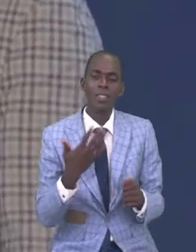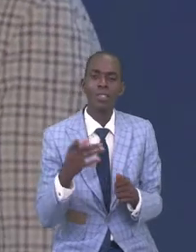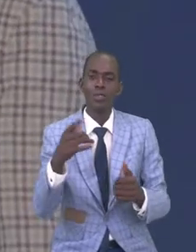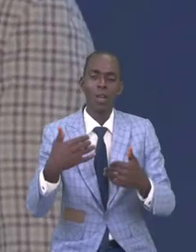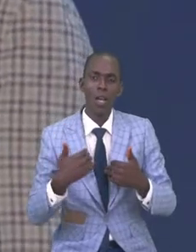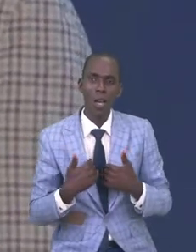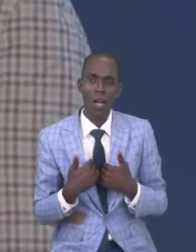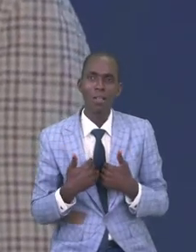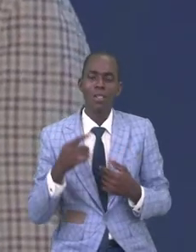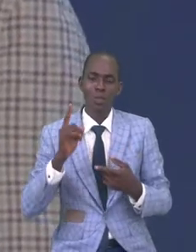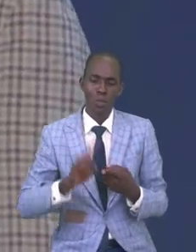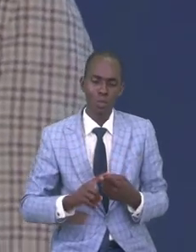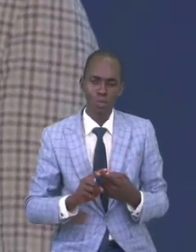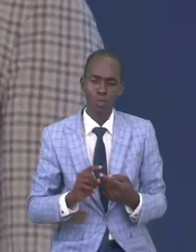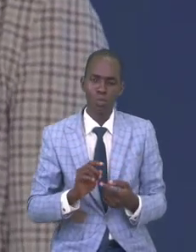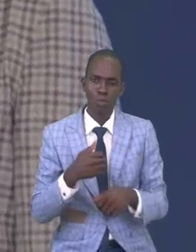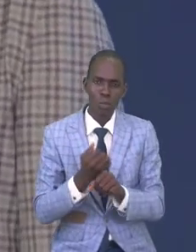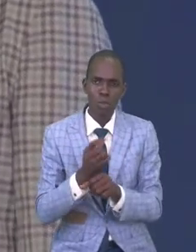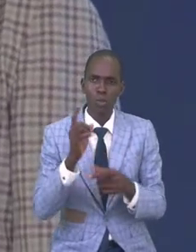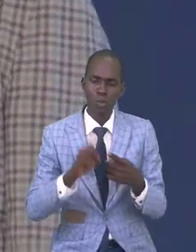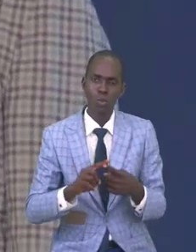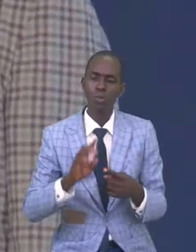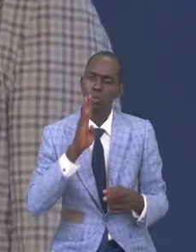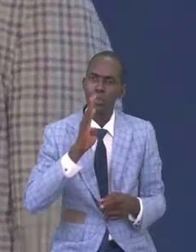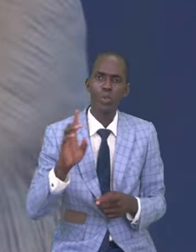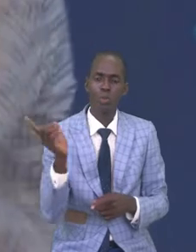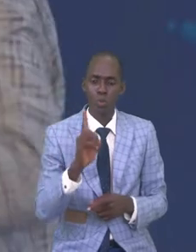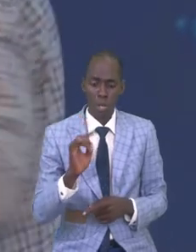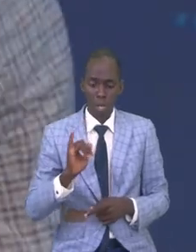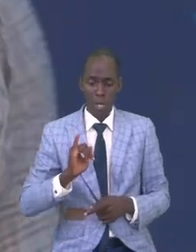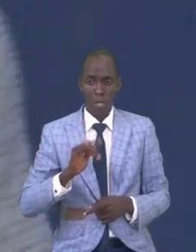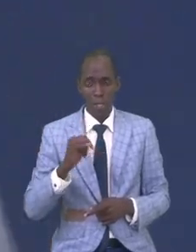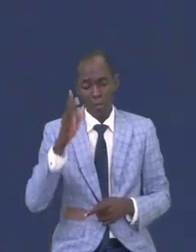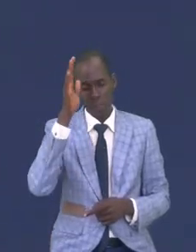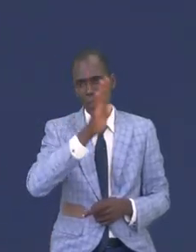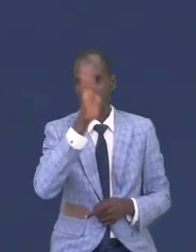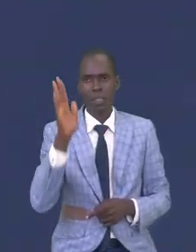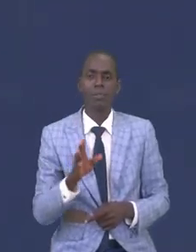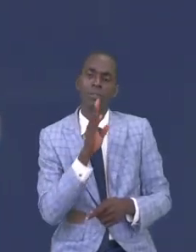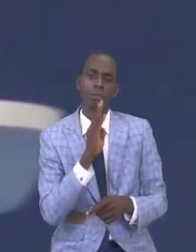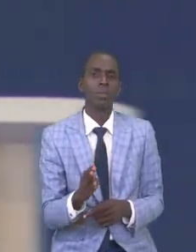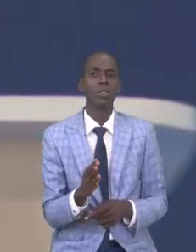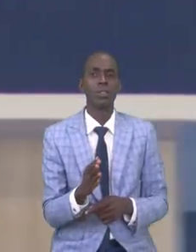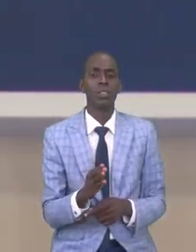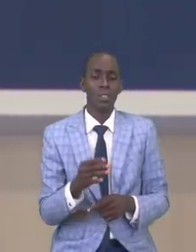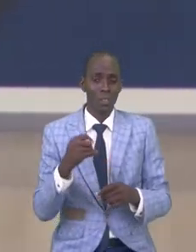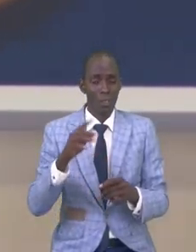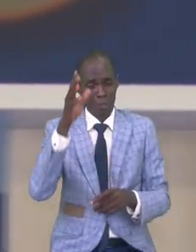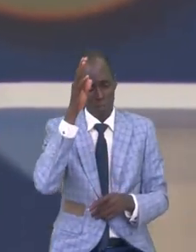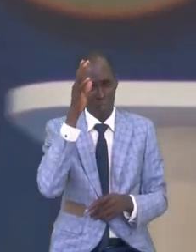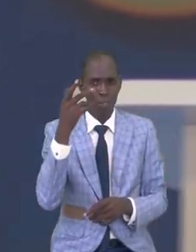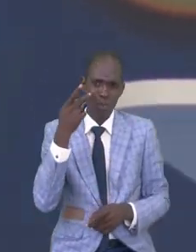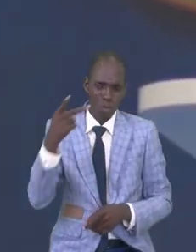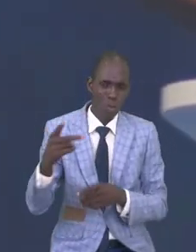you get to where I never got to. He saw himself in a way in me,